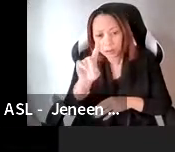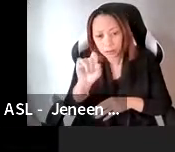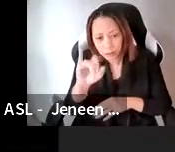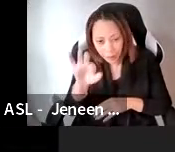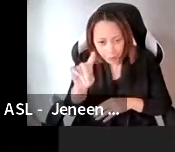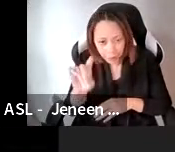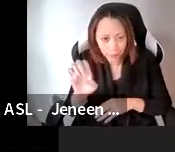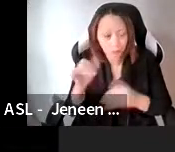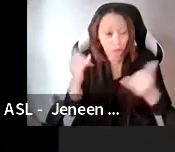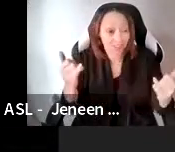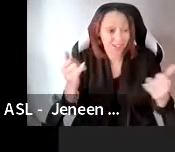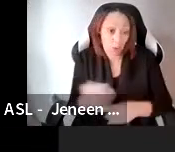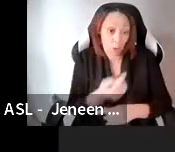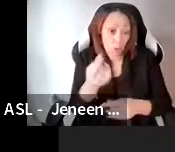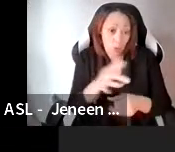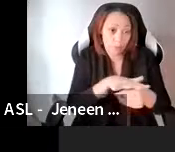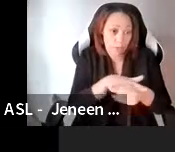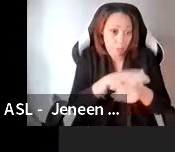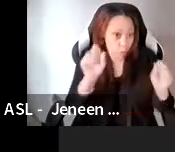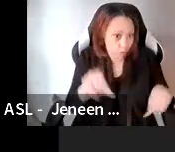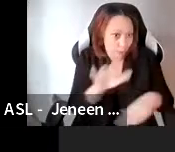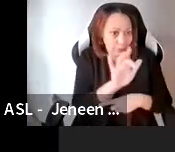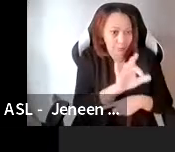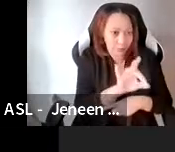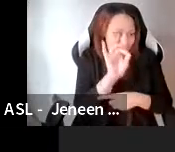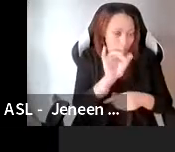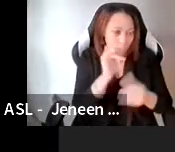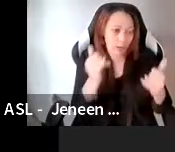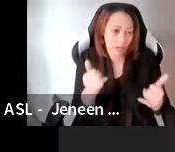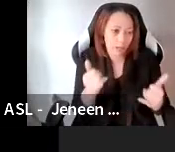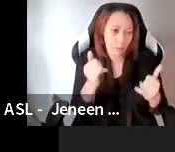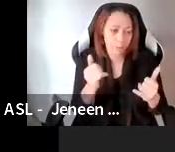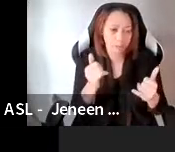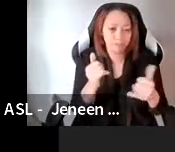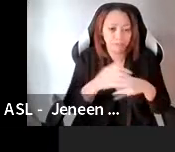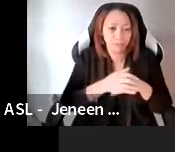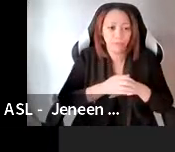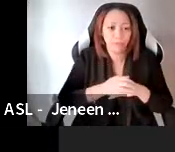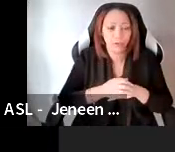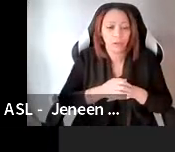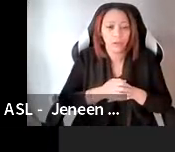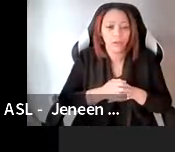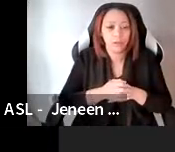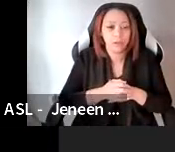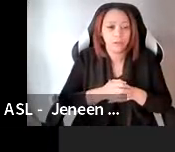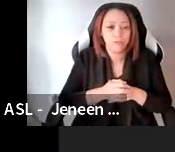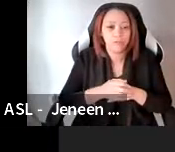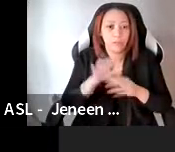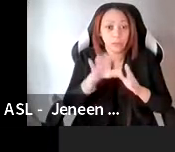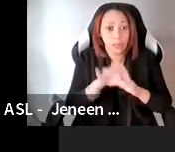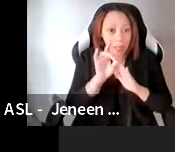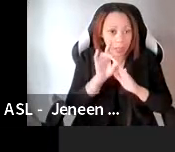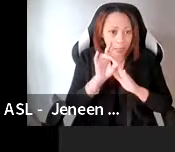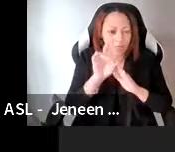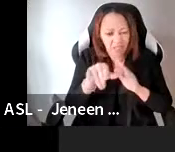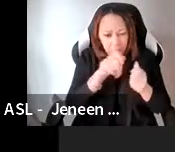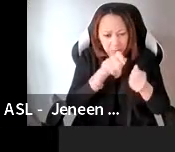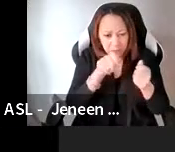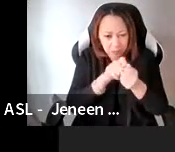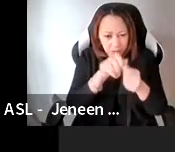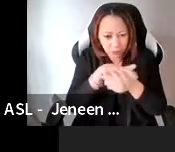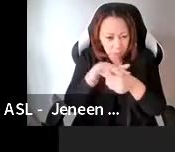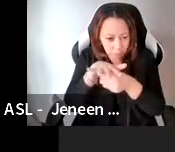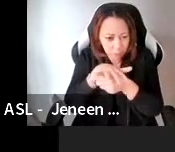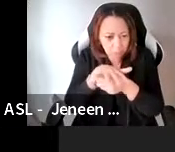only neighborhood that is selectable in this draft version of the data tool. So when you select on that neighborhood, you can